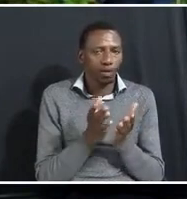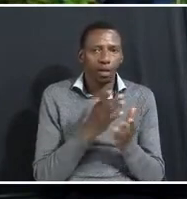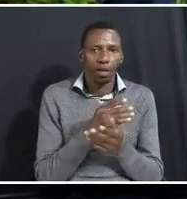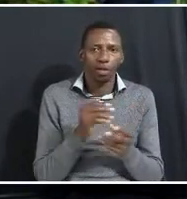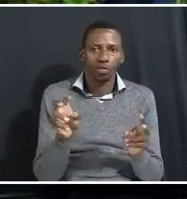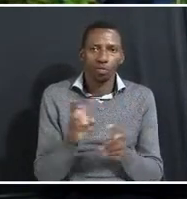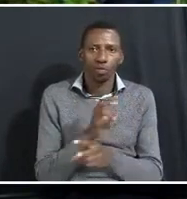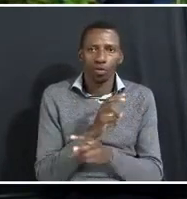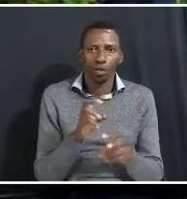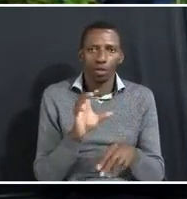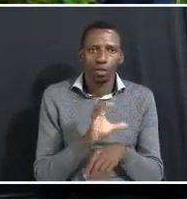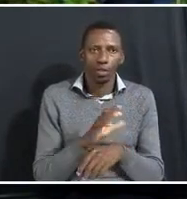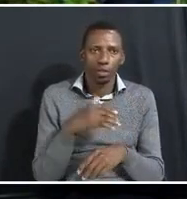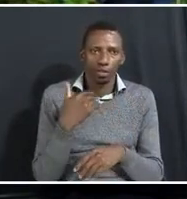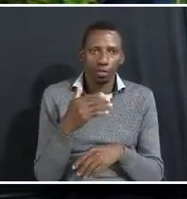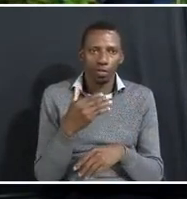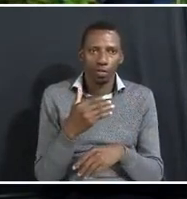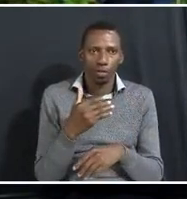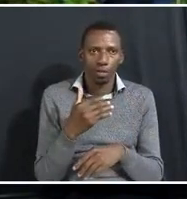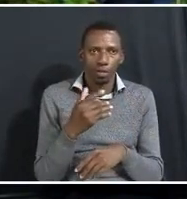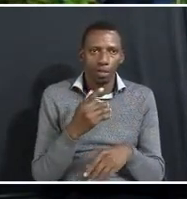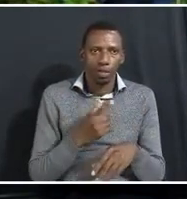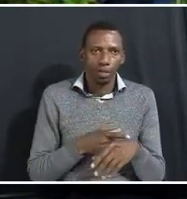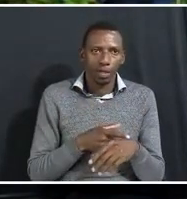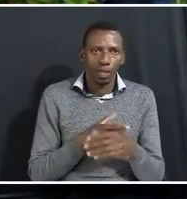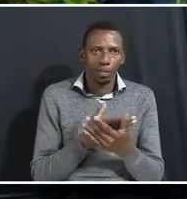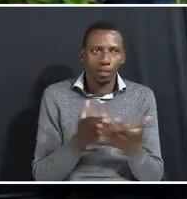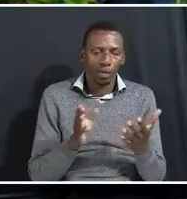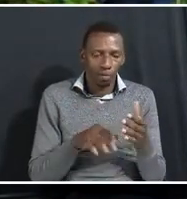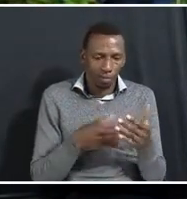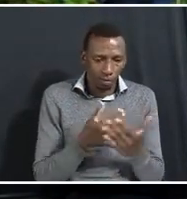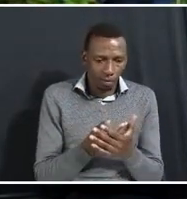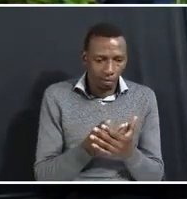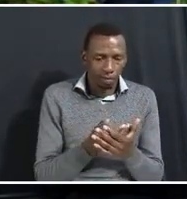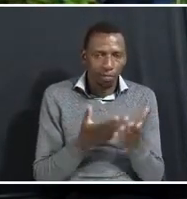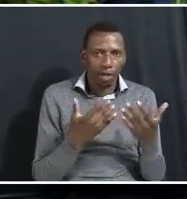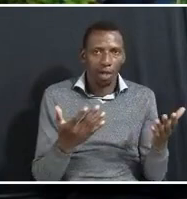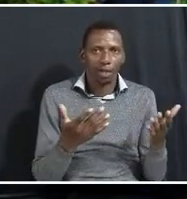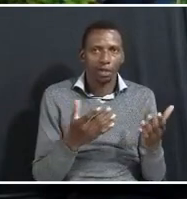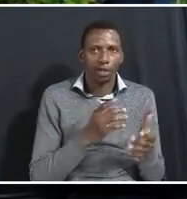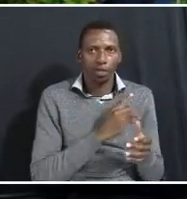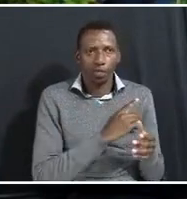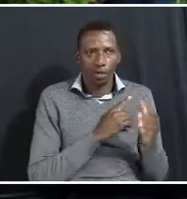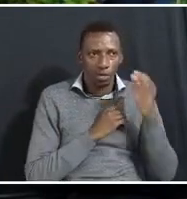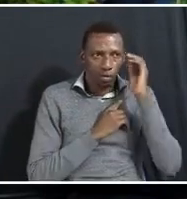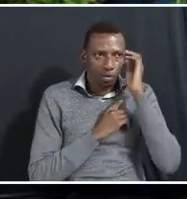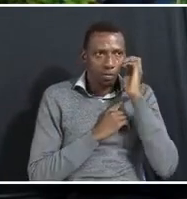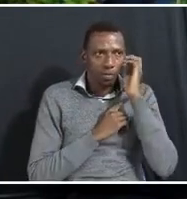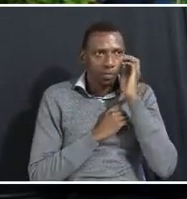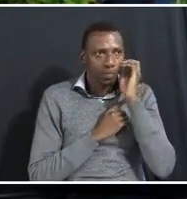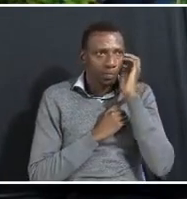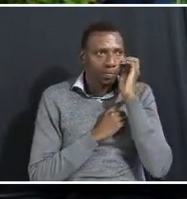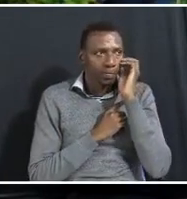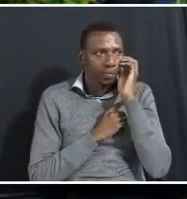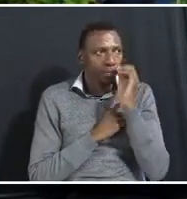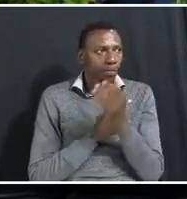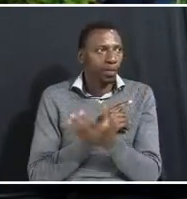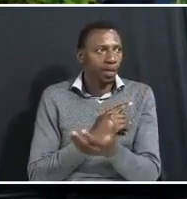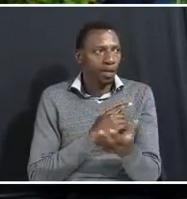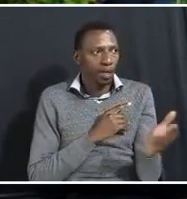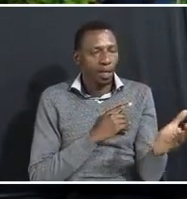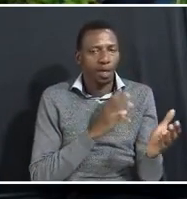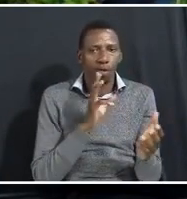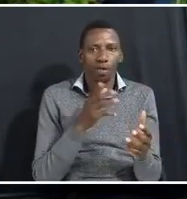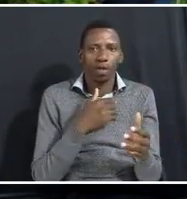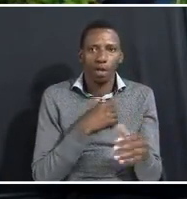monitoring the church every day. So once they land in the hands of the deacons or the deaconesses, they will have a